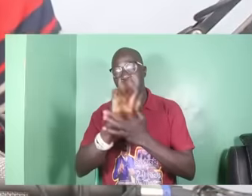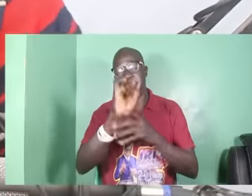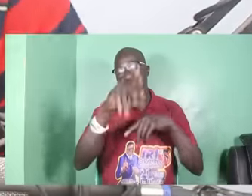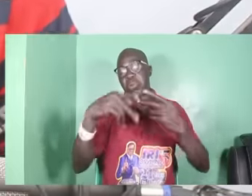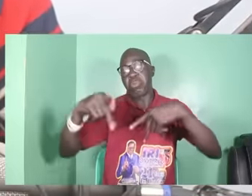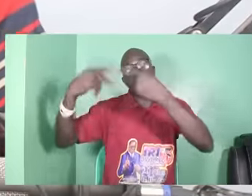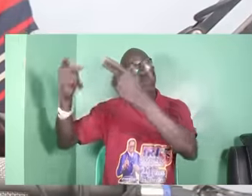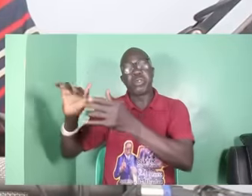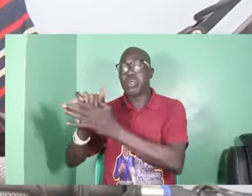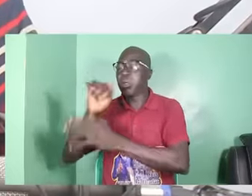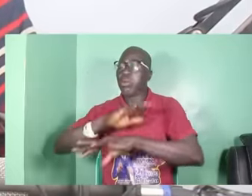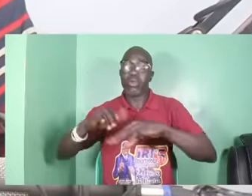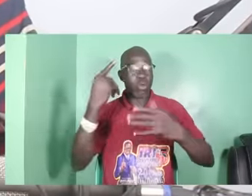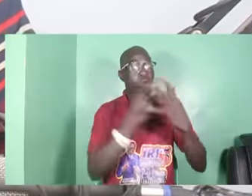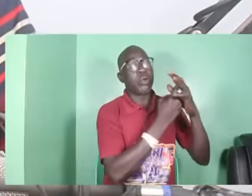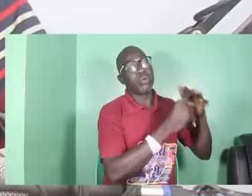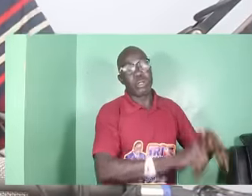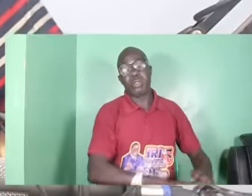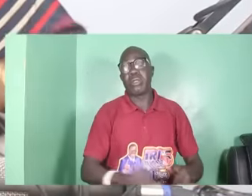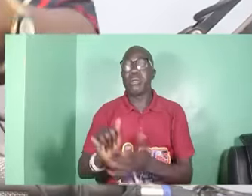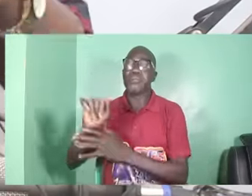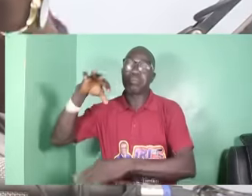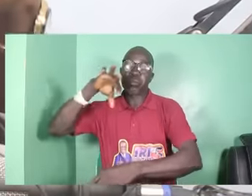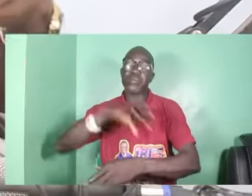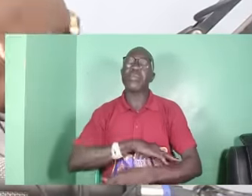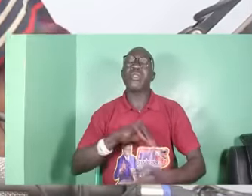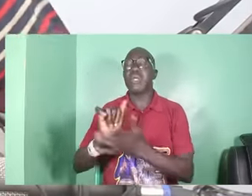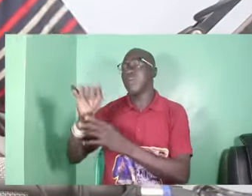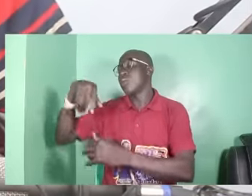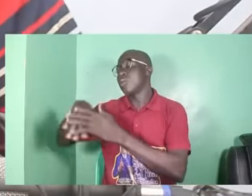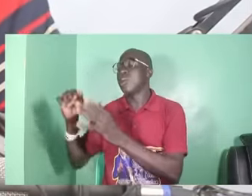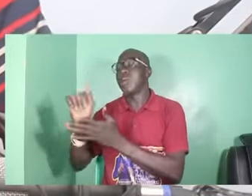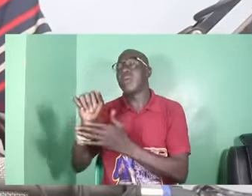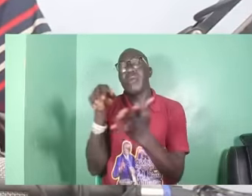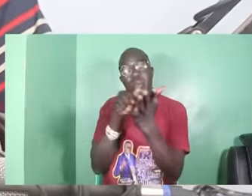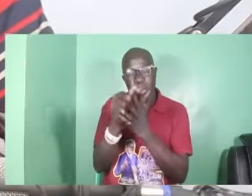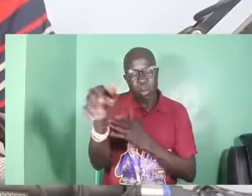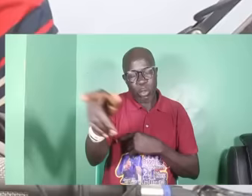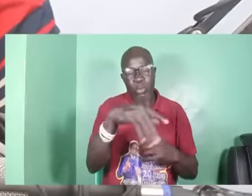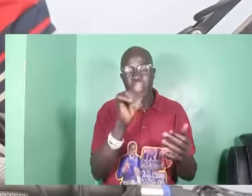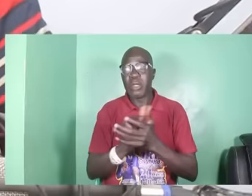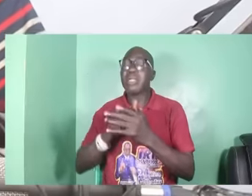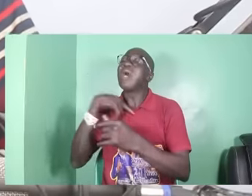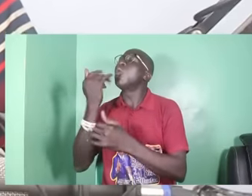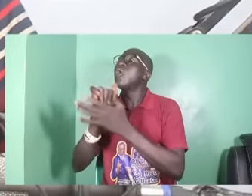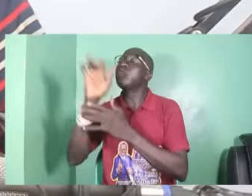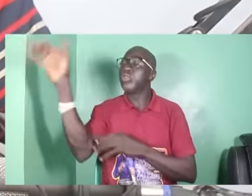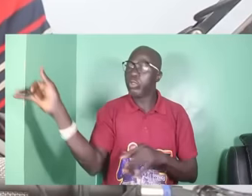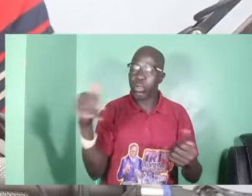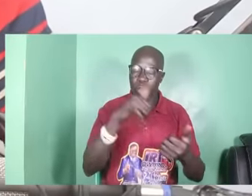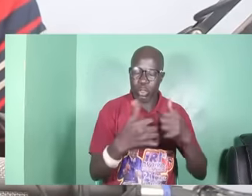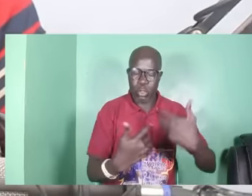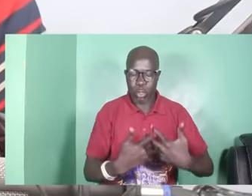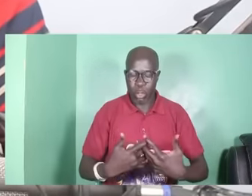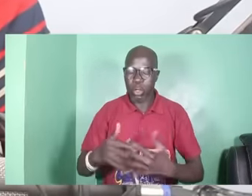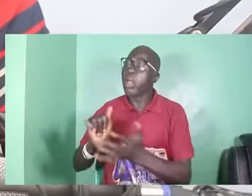lẹ̀. They will be looking at your position and what your achievement. Kán ti máa fi gan ọ. They'll be mocking you with it. Ṣé ibi táwọn ẹlẹgbẹ́ rẹ wà nìyẹn? Or the state